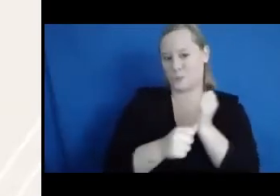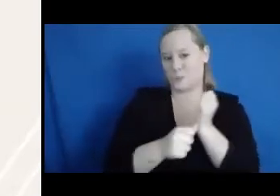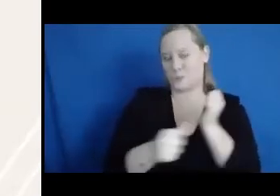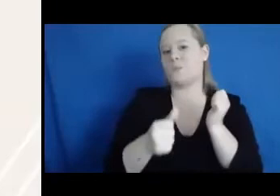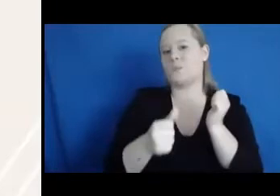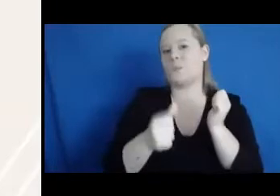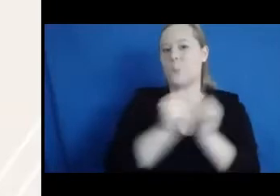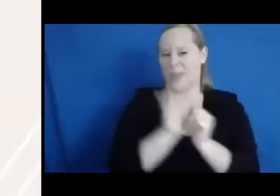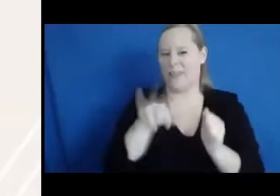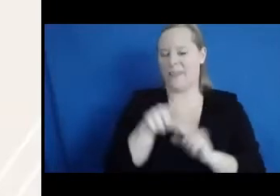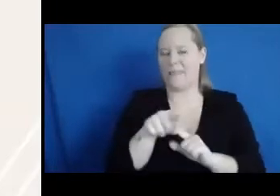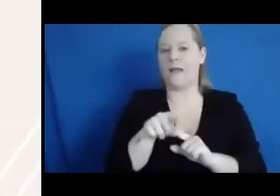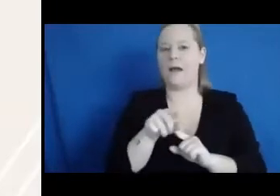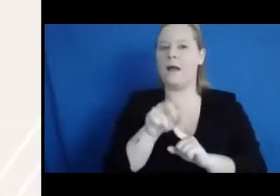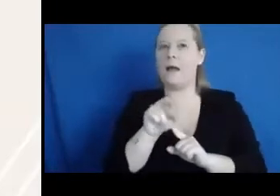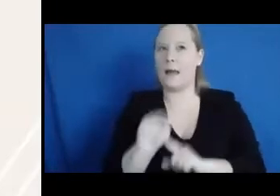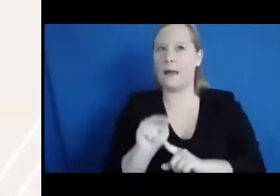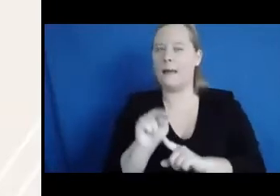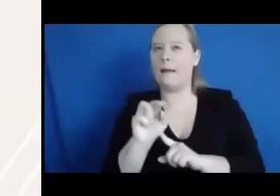at